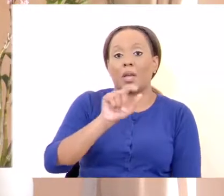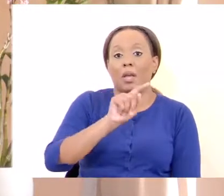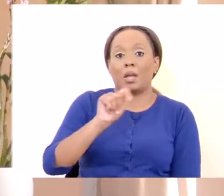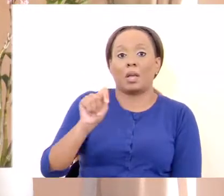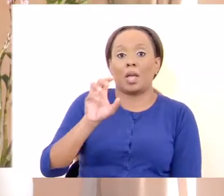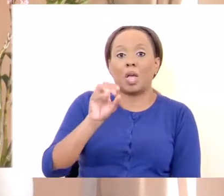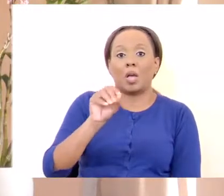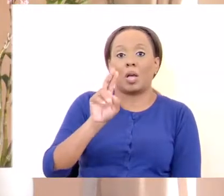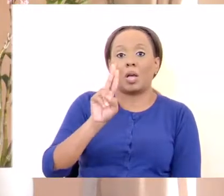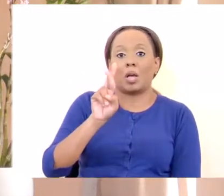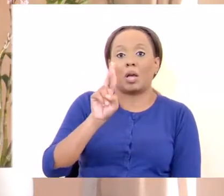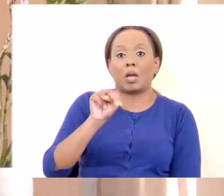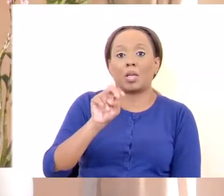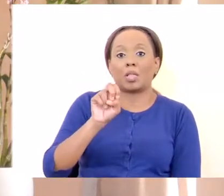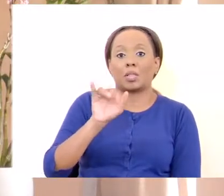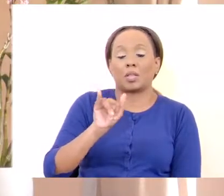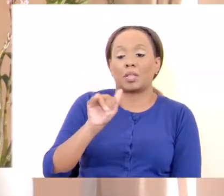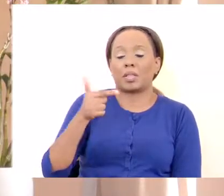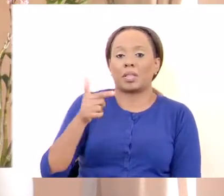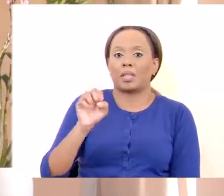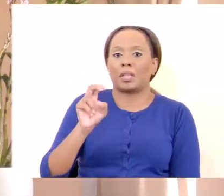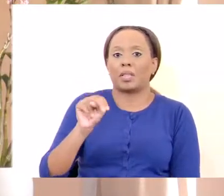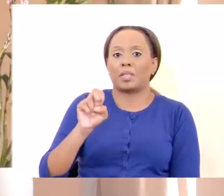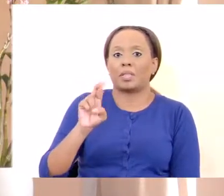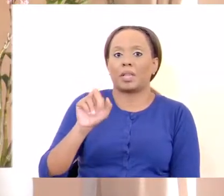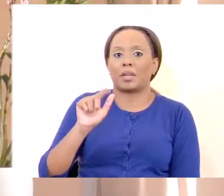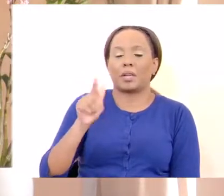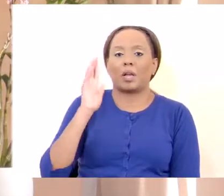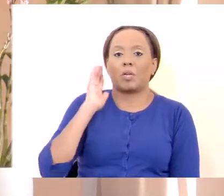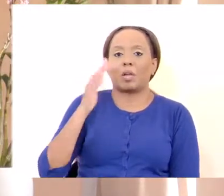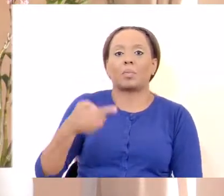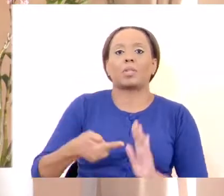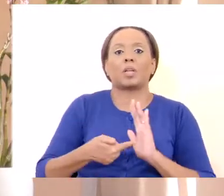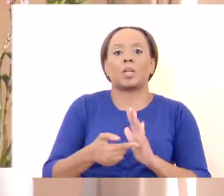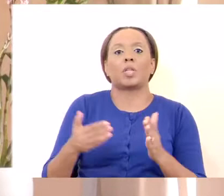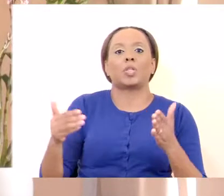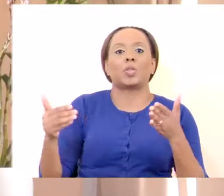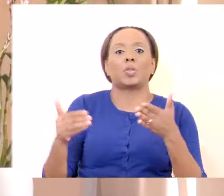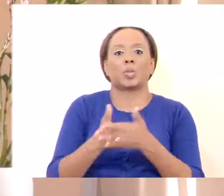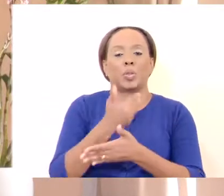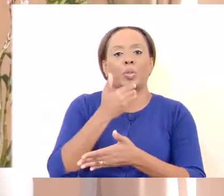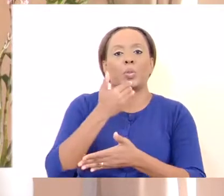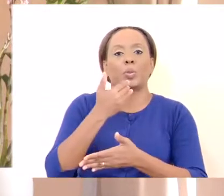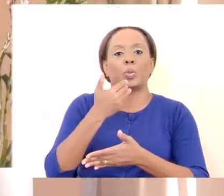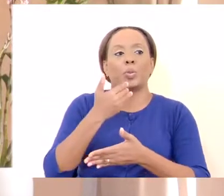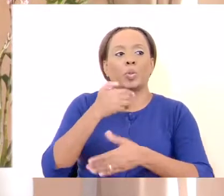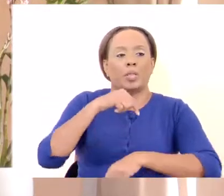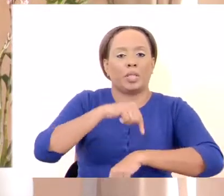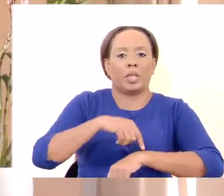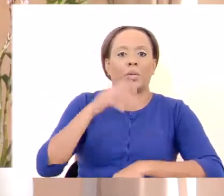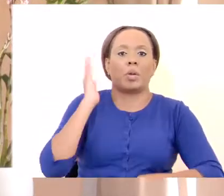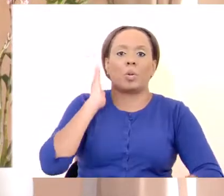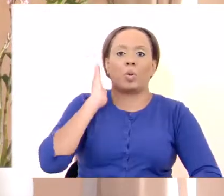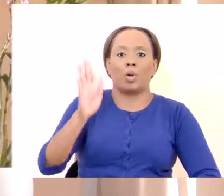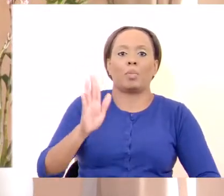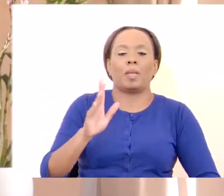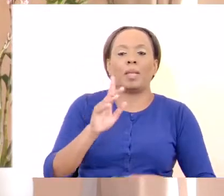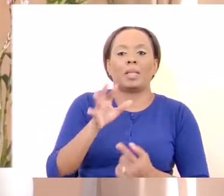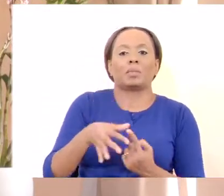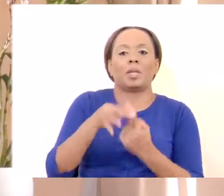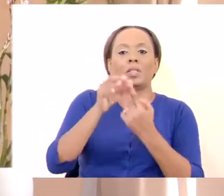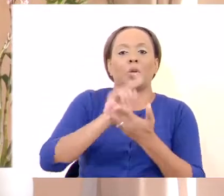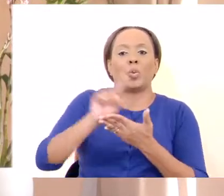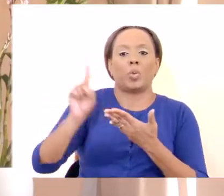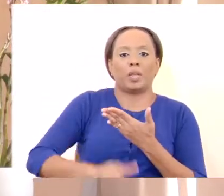be issuing a new directive in which we shall impose a weekend curfew, whereby